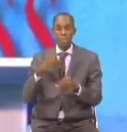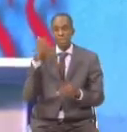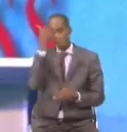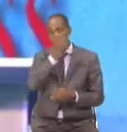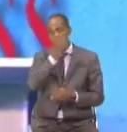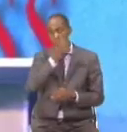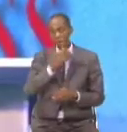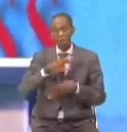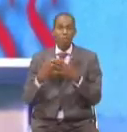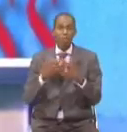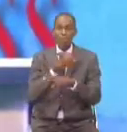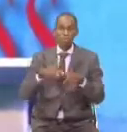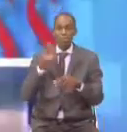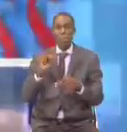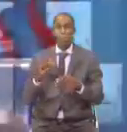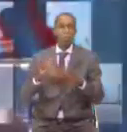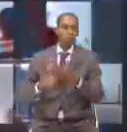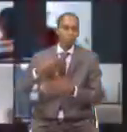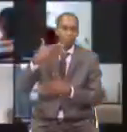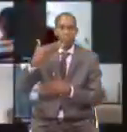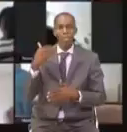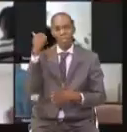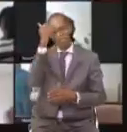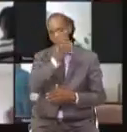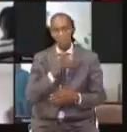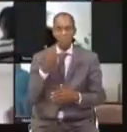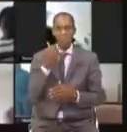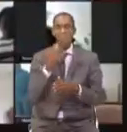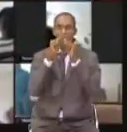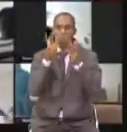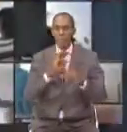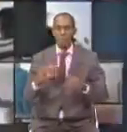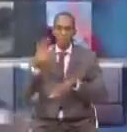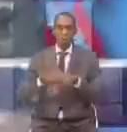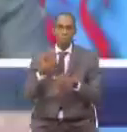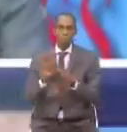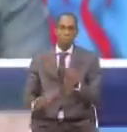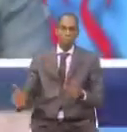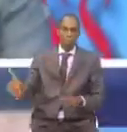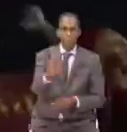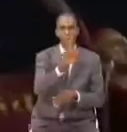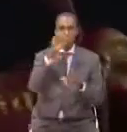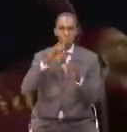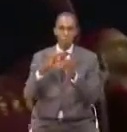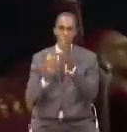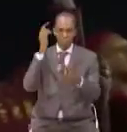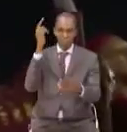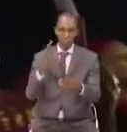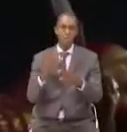beyond Africa. Blessings of the cross on everyone in Jesus' name.